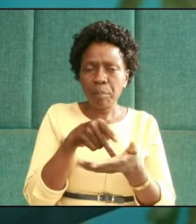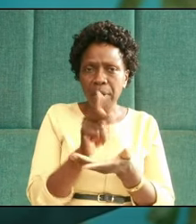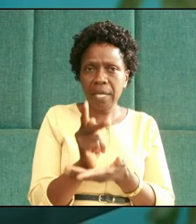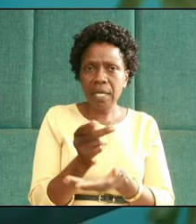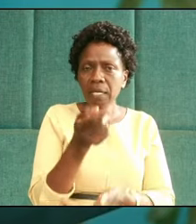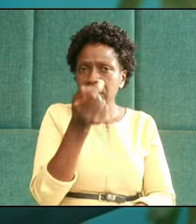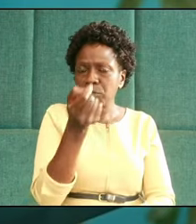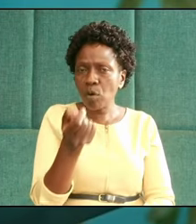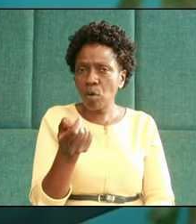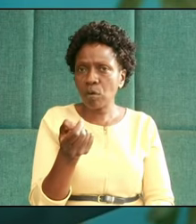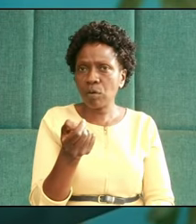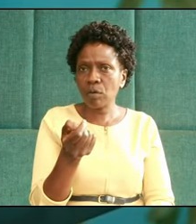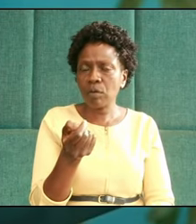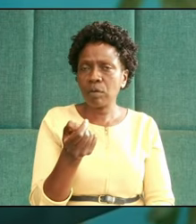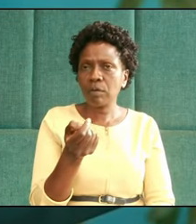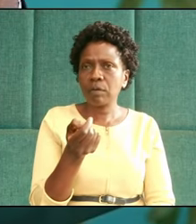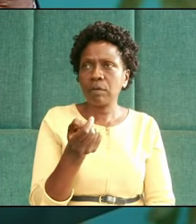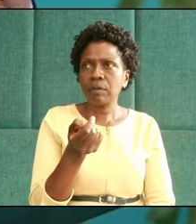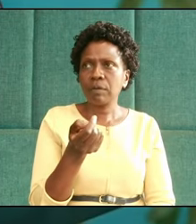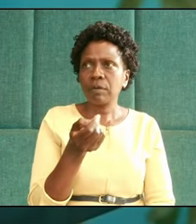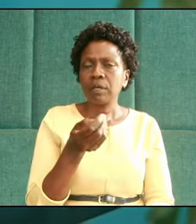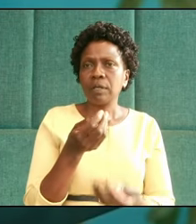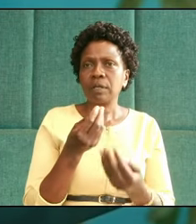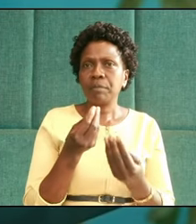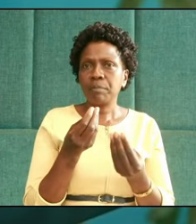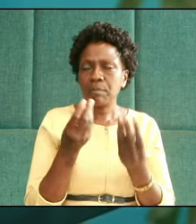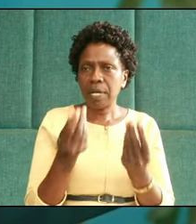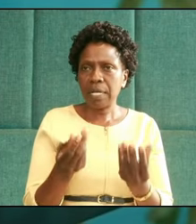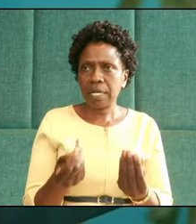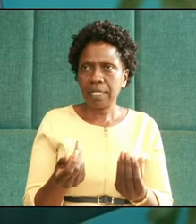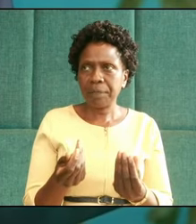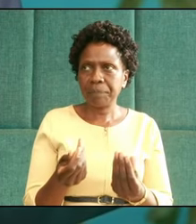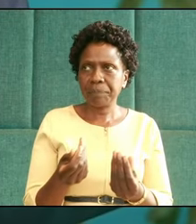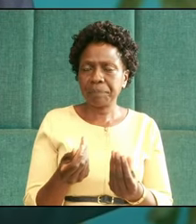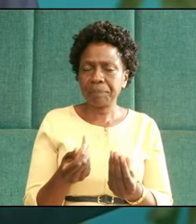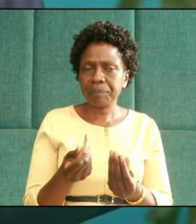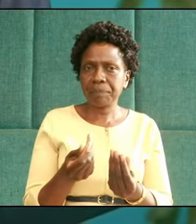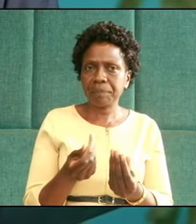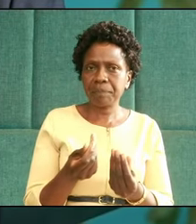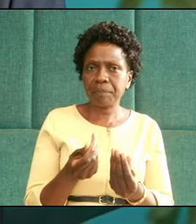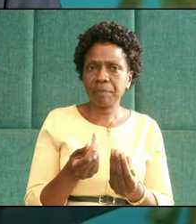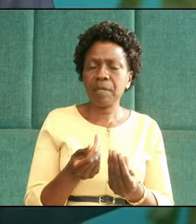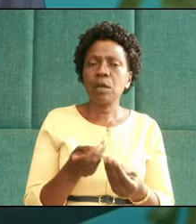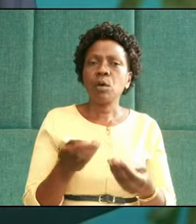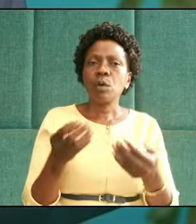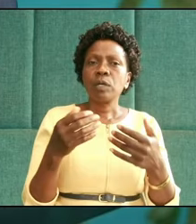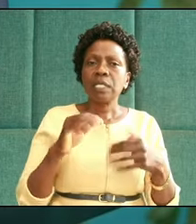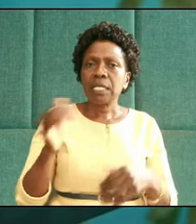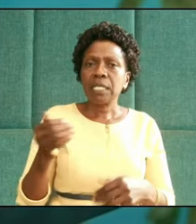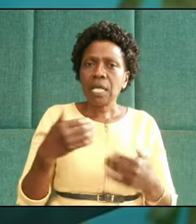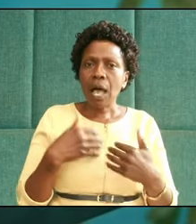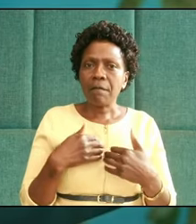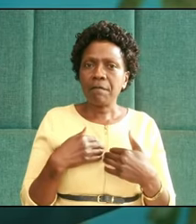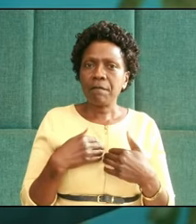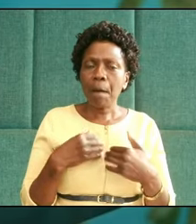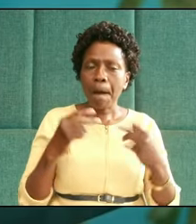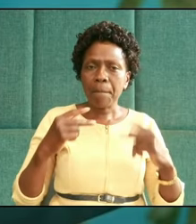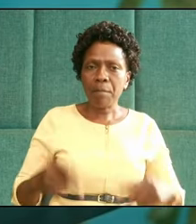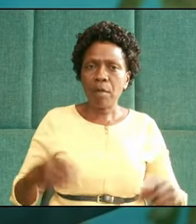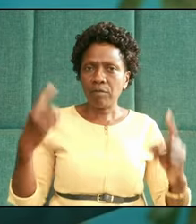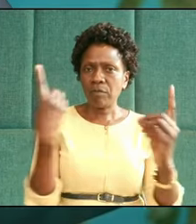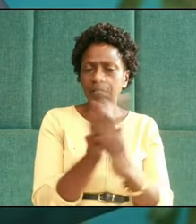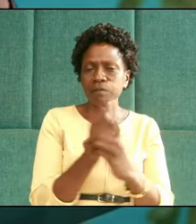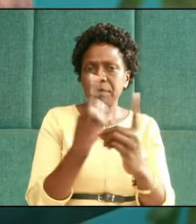take effect. Cities hide people of various types. There are people who